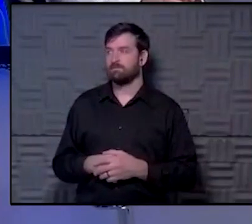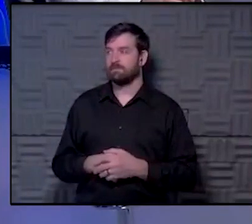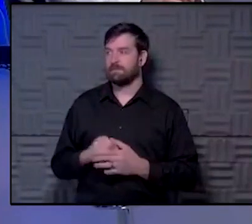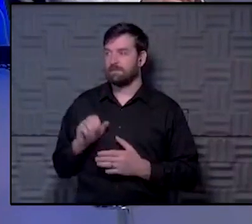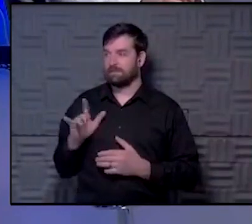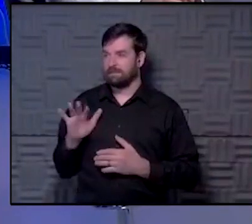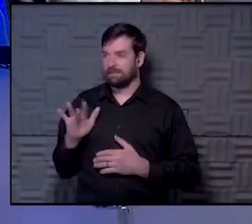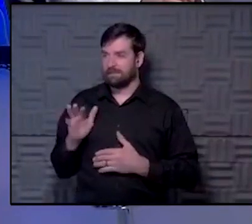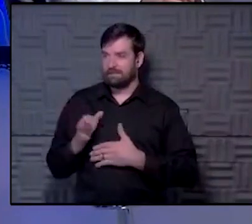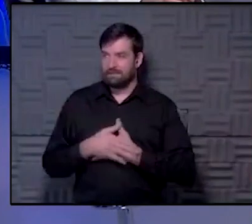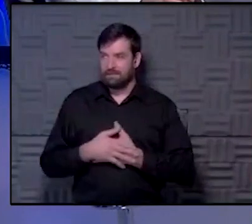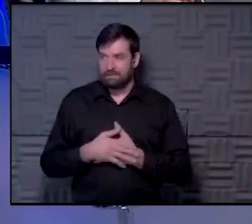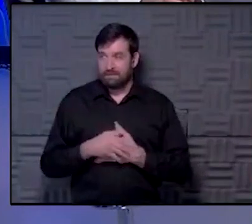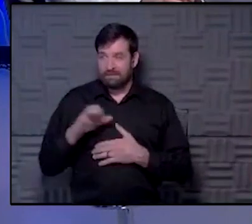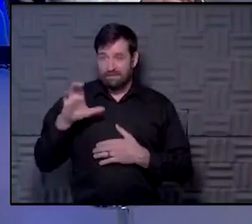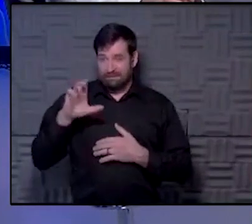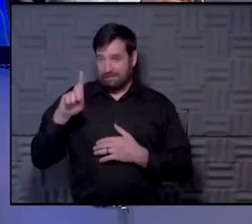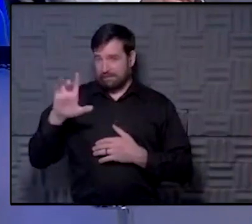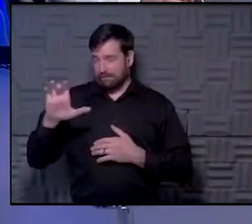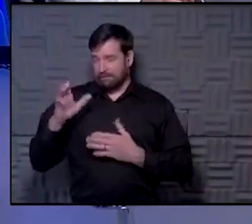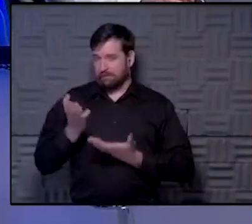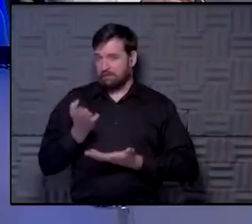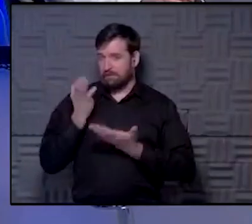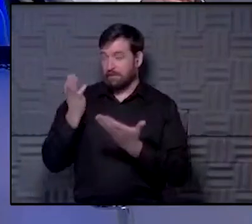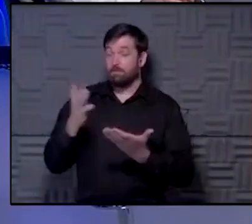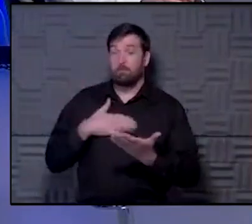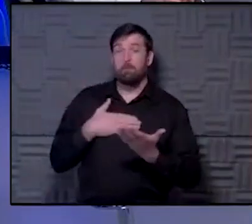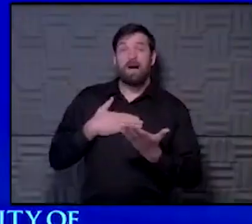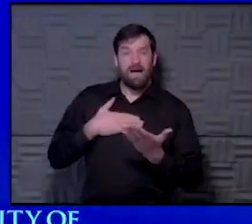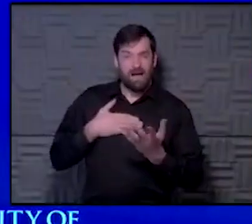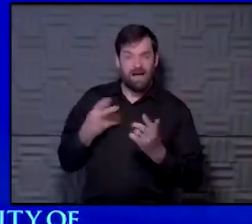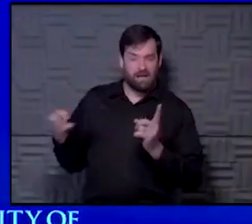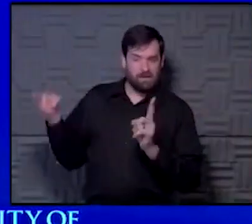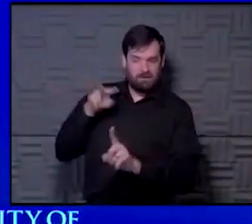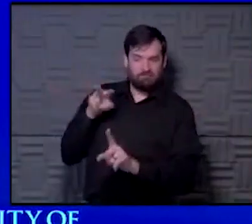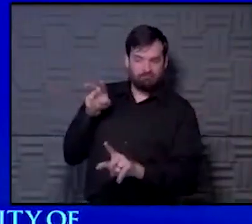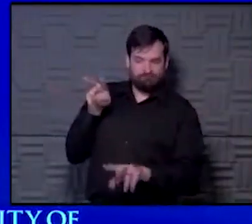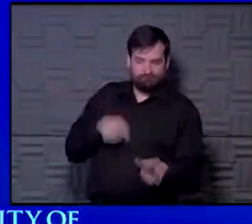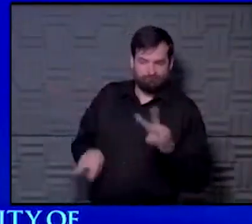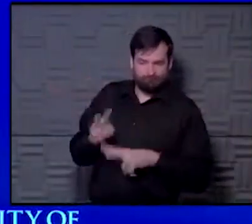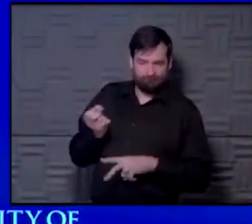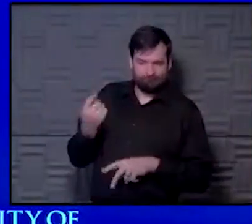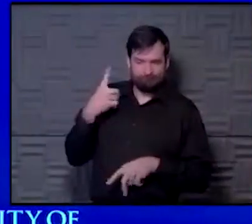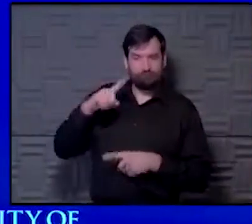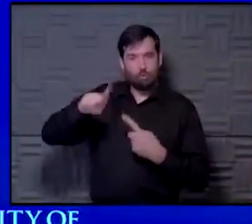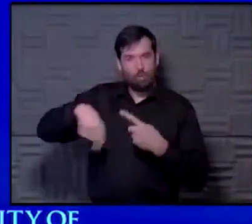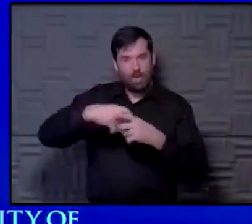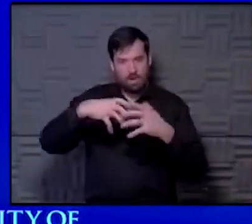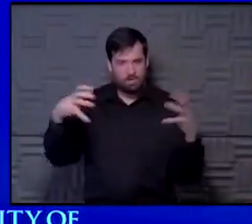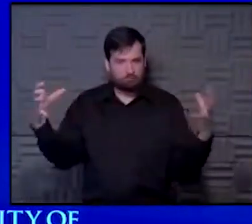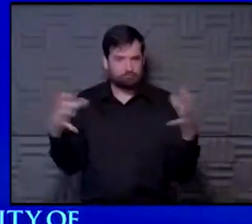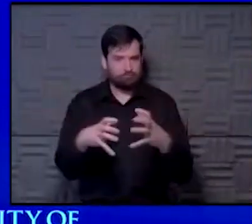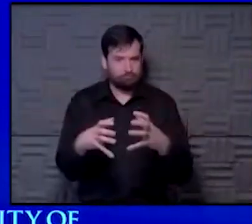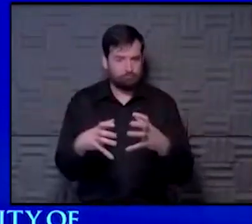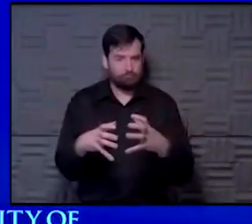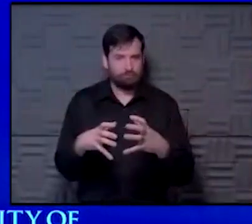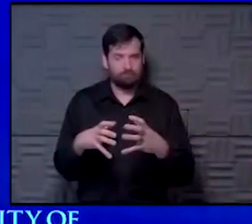So the CDC guidance, Yeah. my interpretation is when you gather as a group,